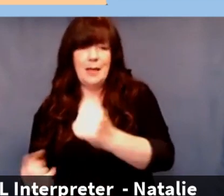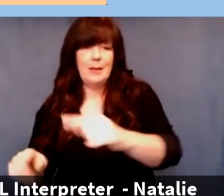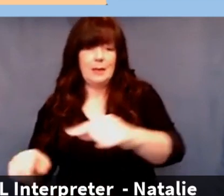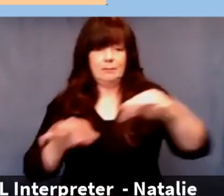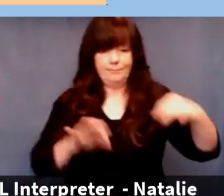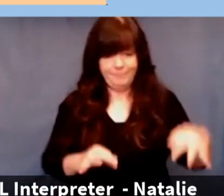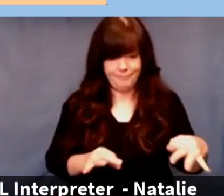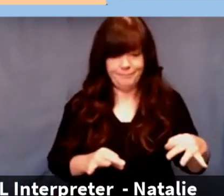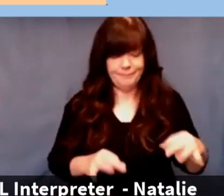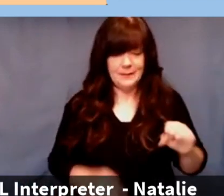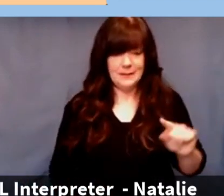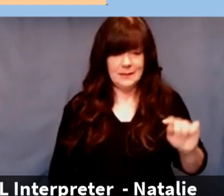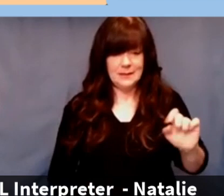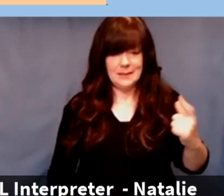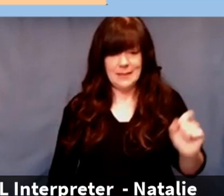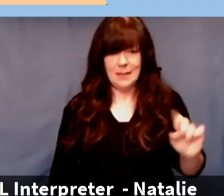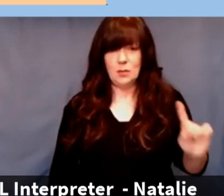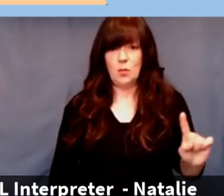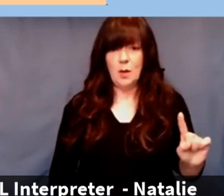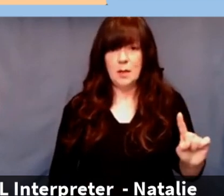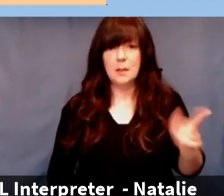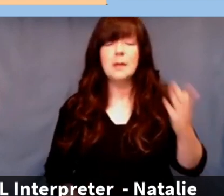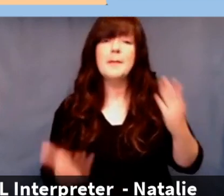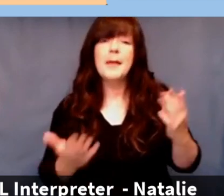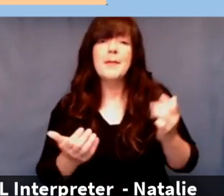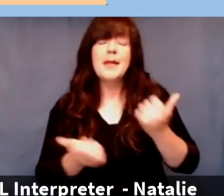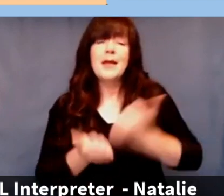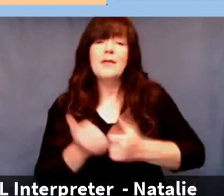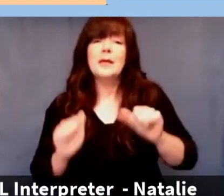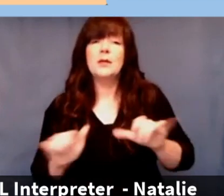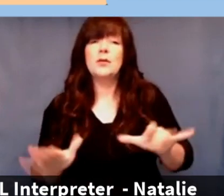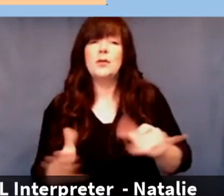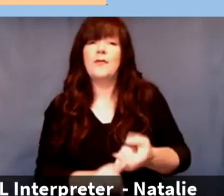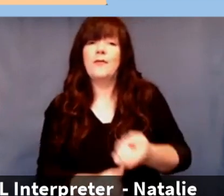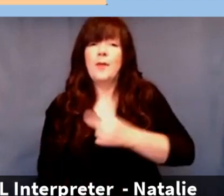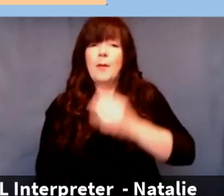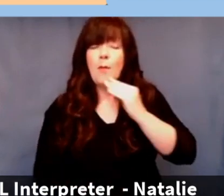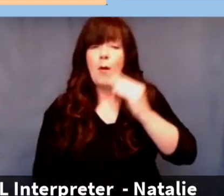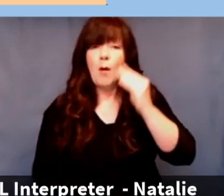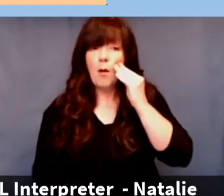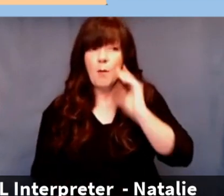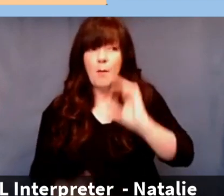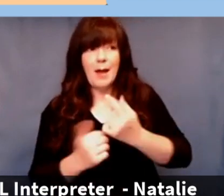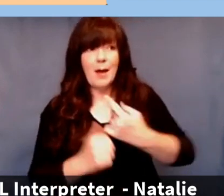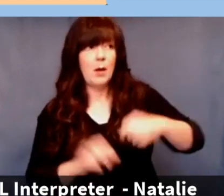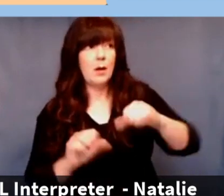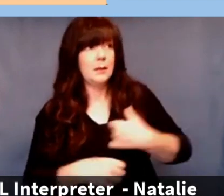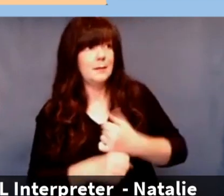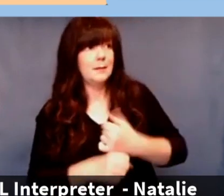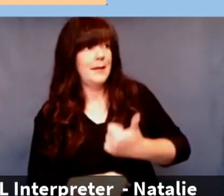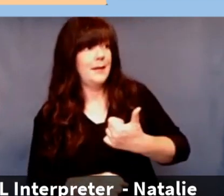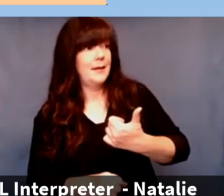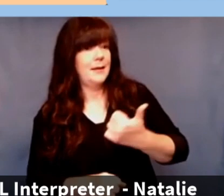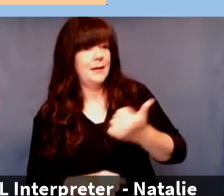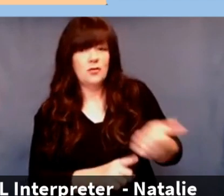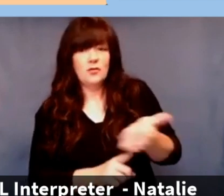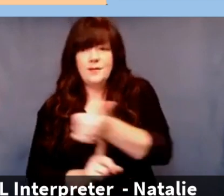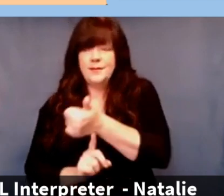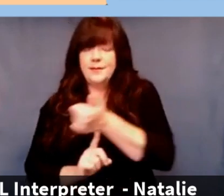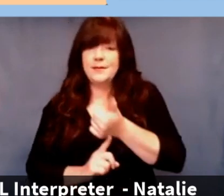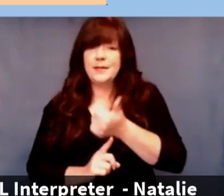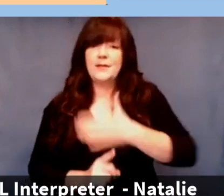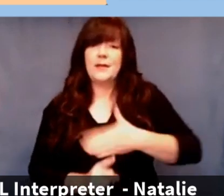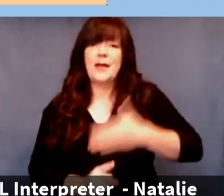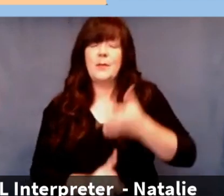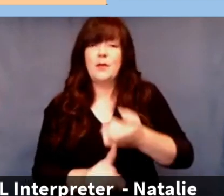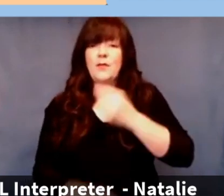that everyone can look forward to doing from home, and how we can make ourselves happier from home. So I like that you've